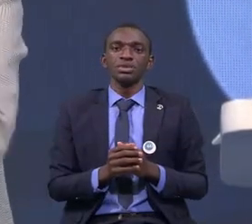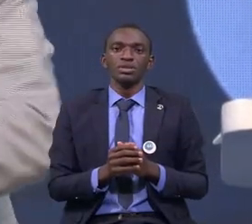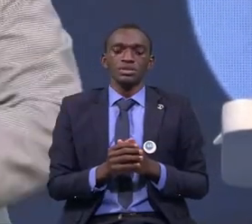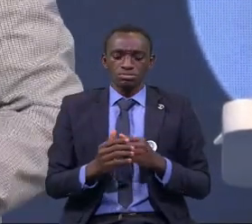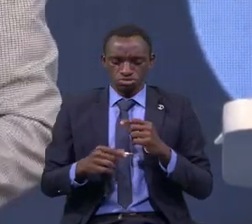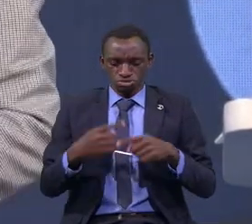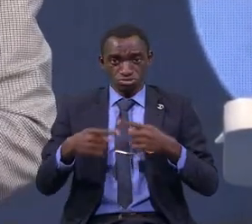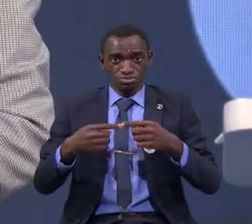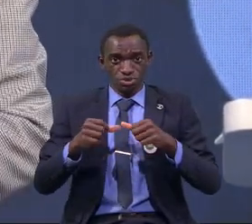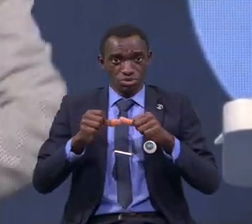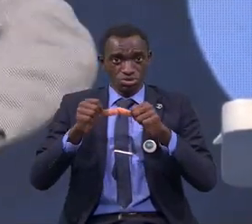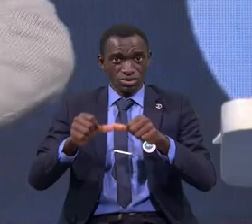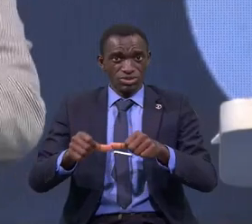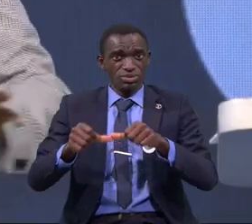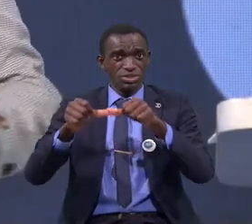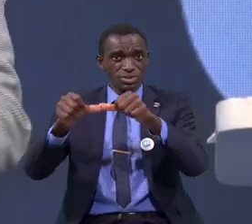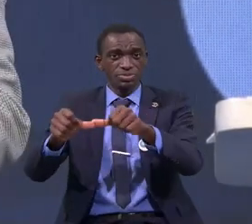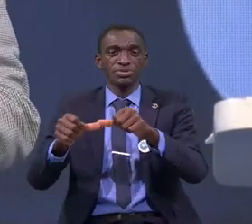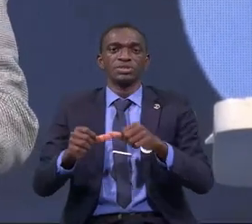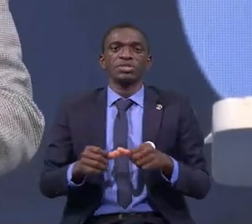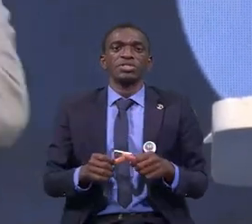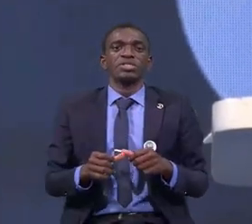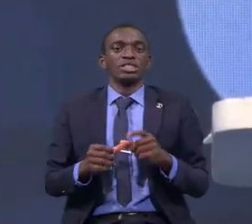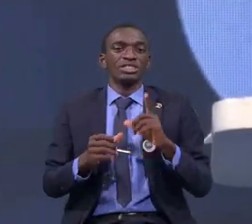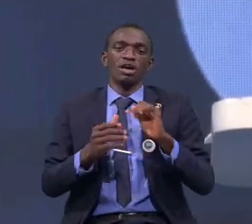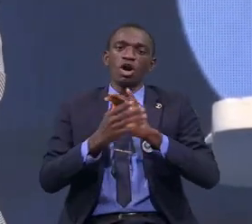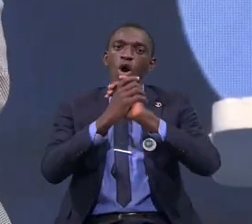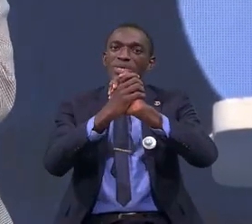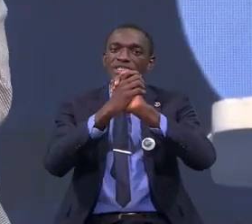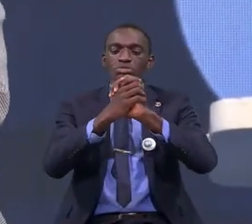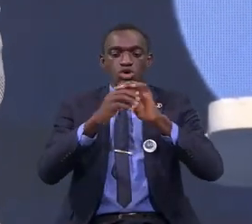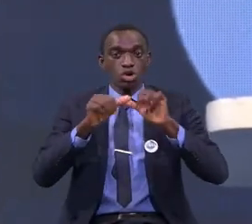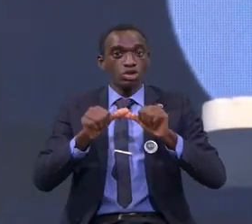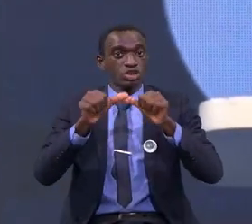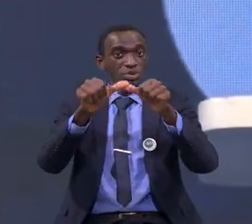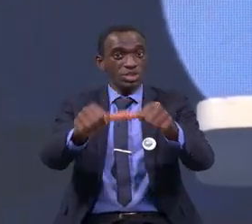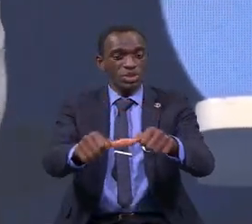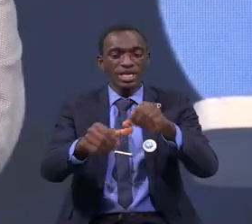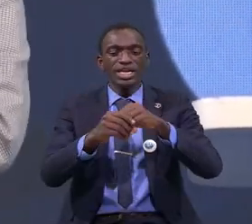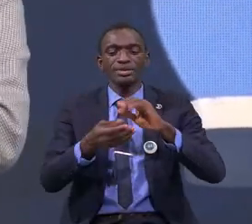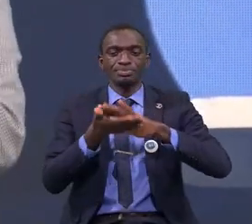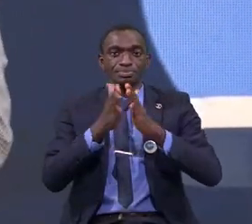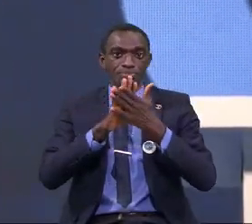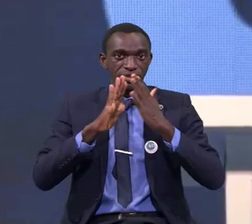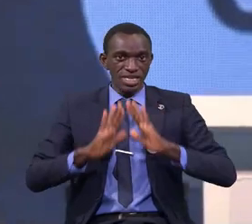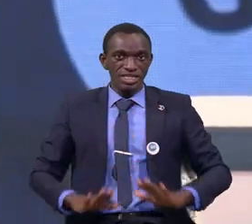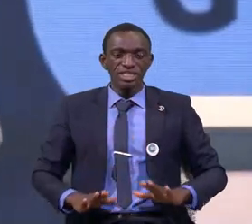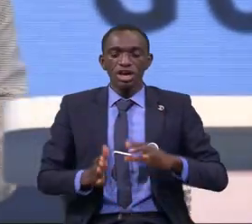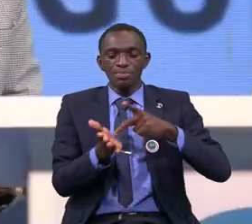Continuation, continuation. The commendable continuation in peace, purity, and